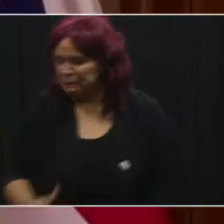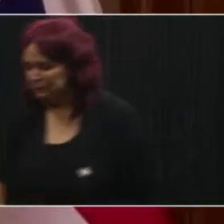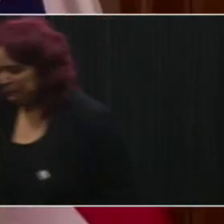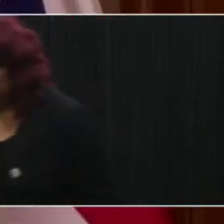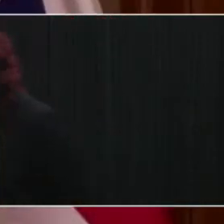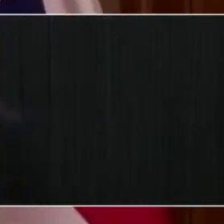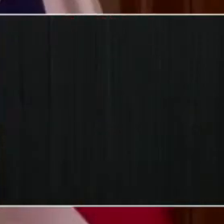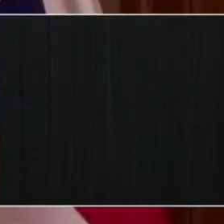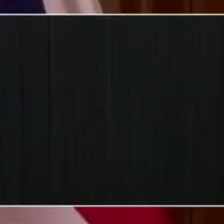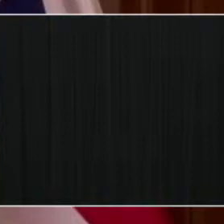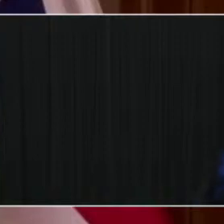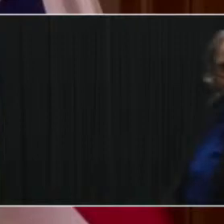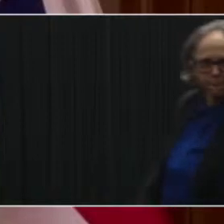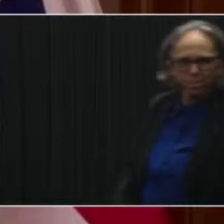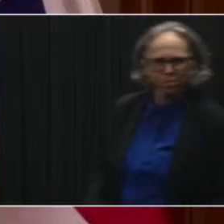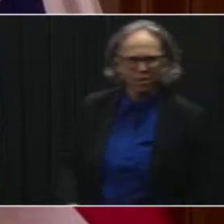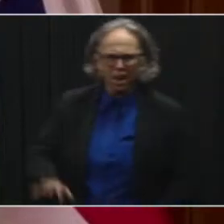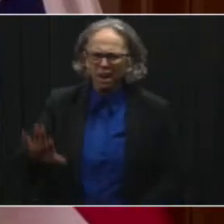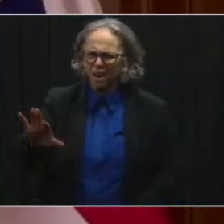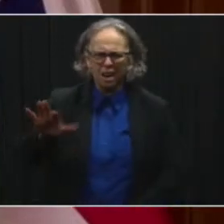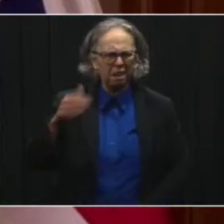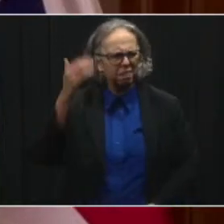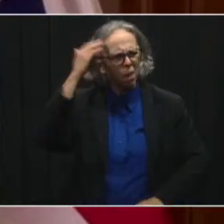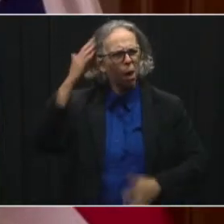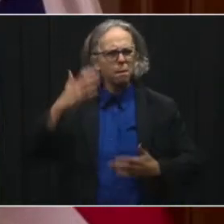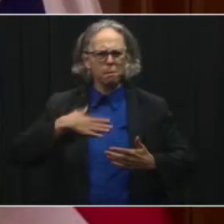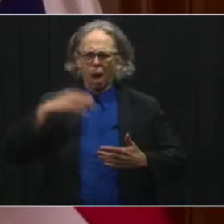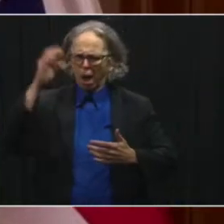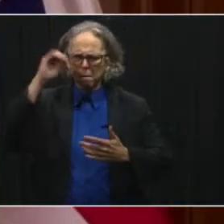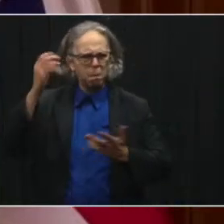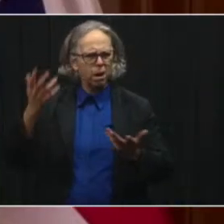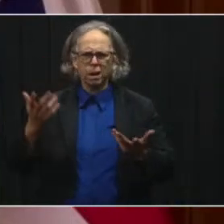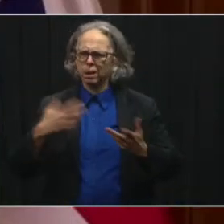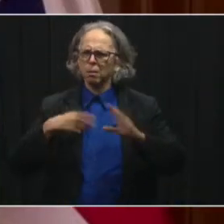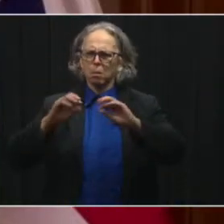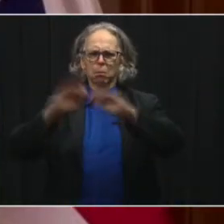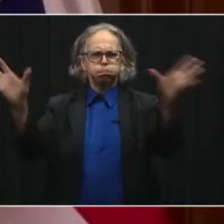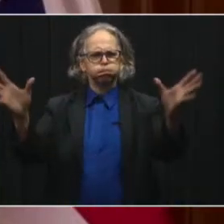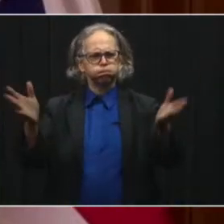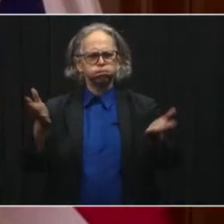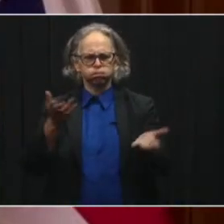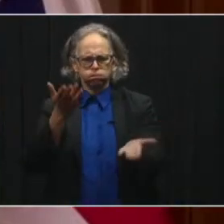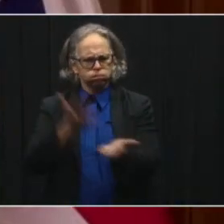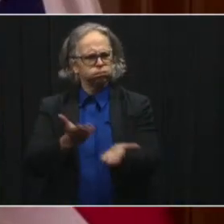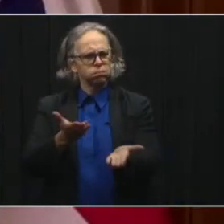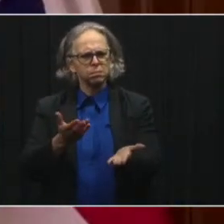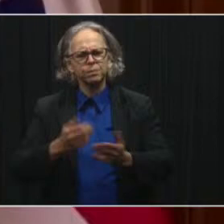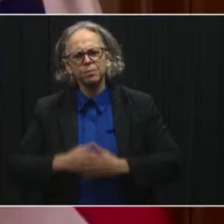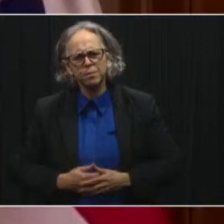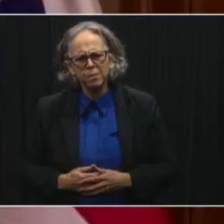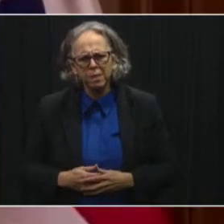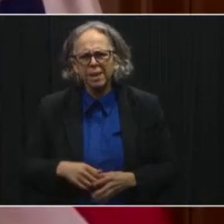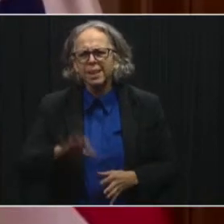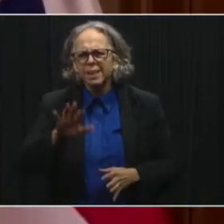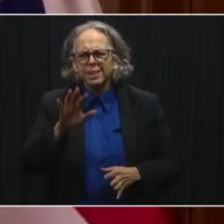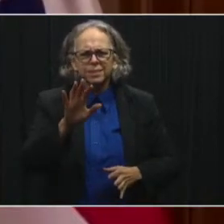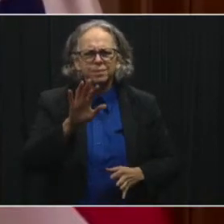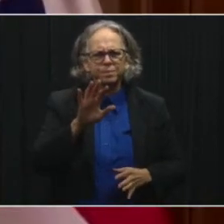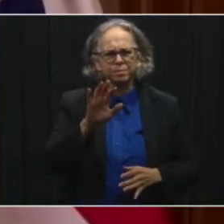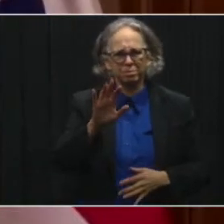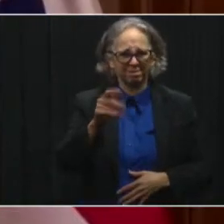map. But it was also clear to me, as I said that night, that the two sides were not going to come